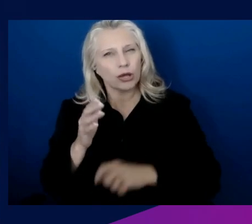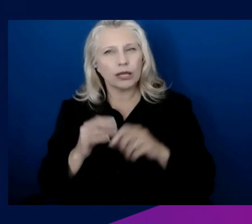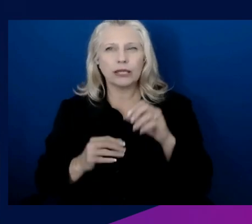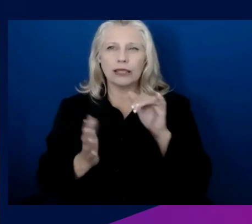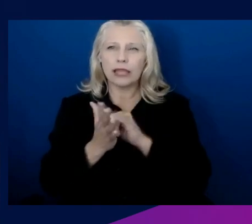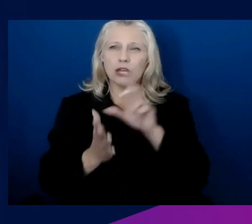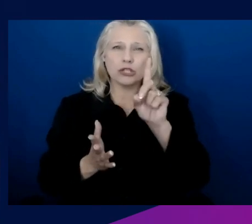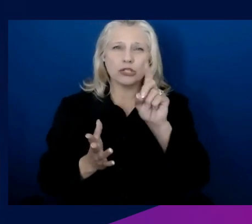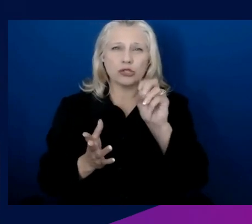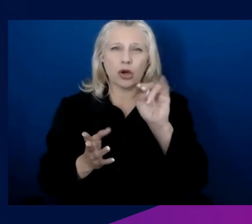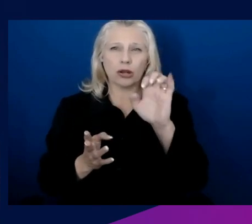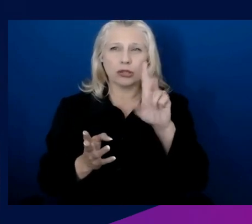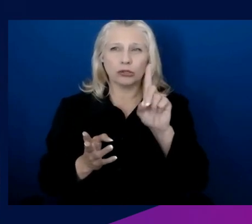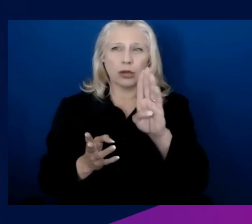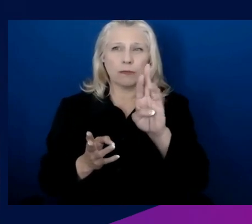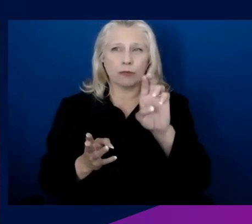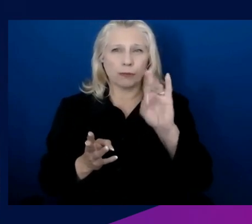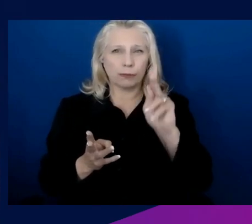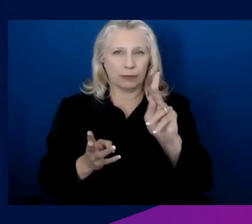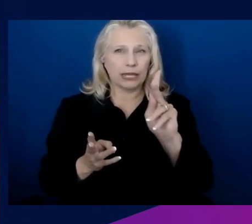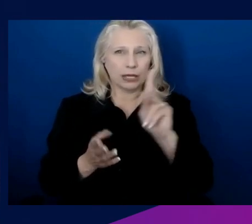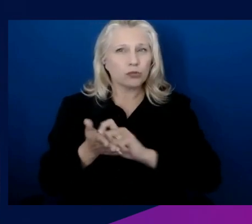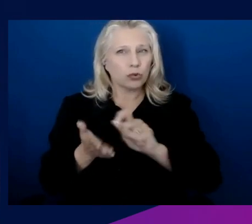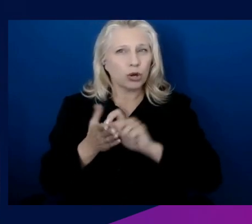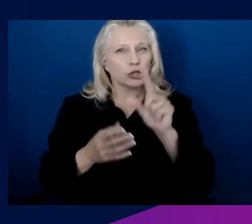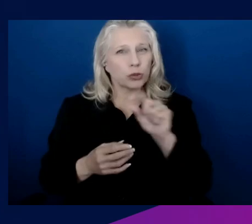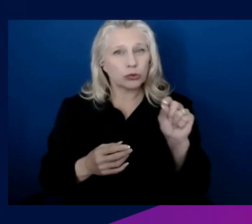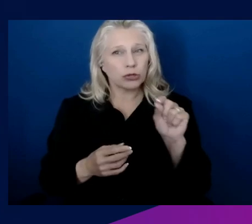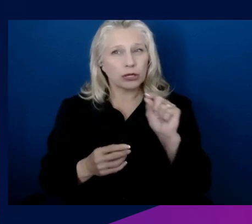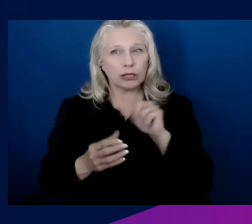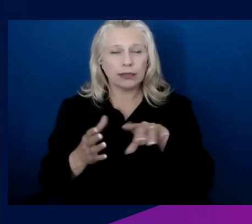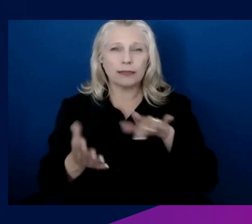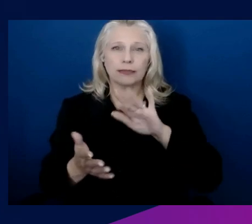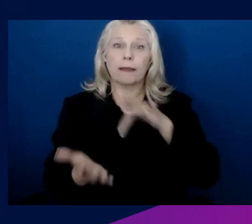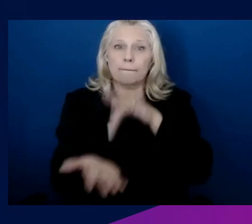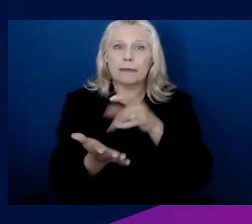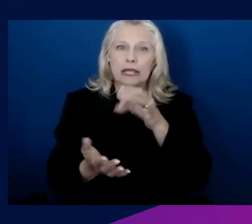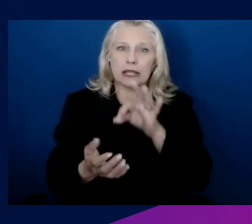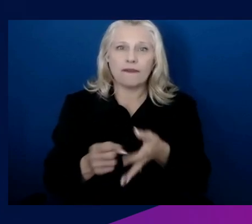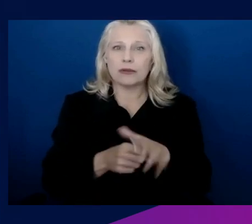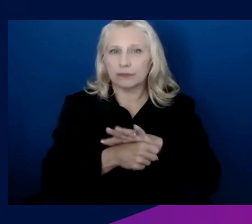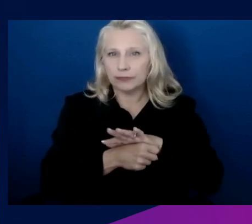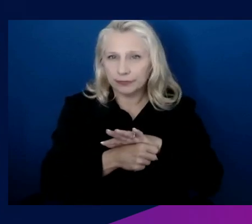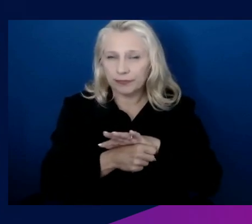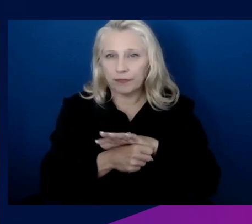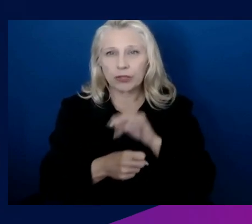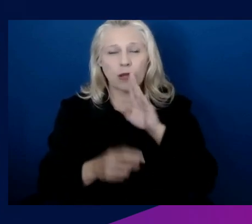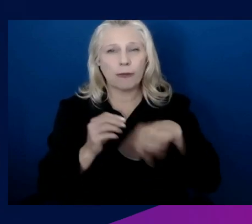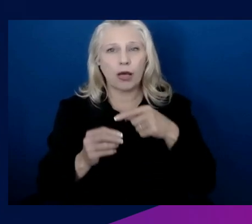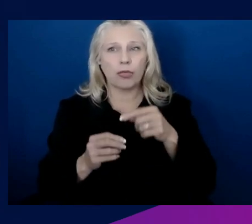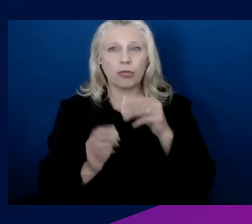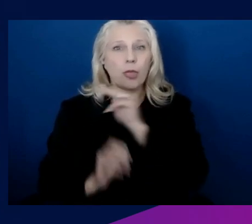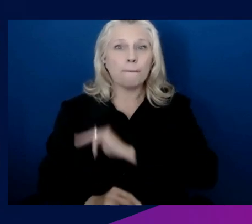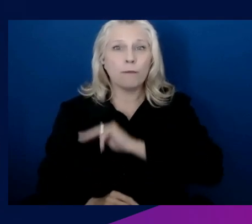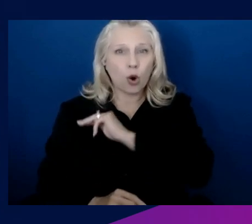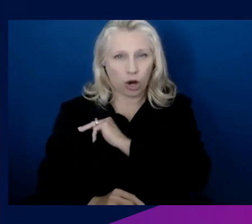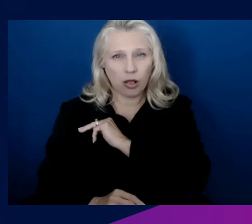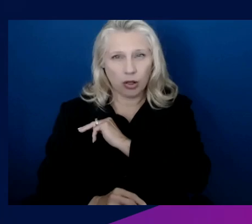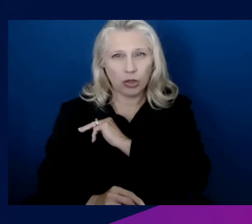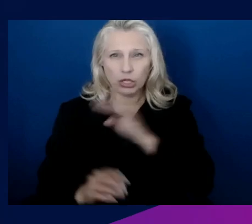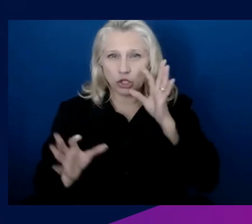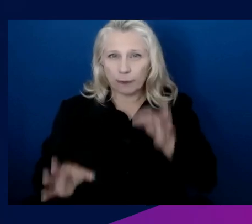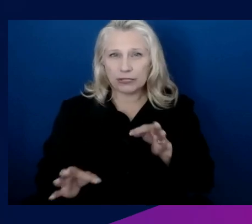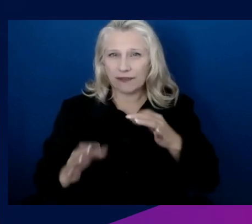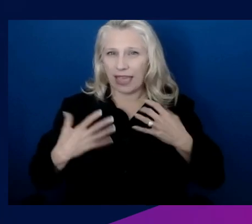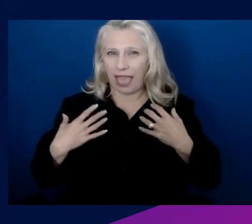2020, right as we were in the middle of the pandemic, where he talked about the moral determinants of health. And I think the moral determinants of health are what